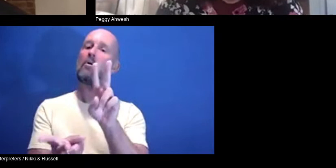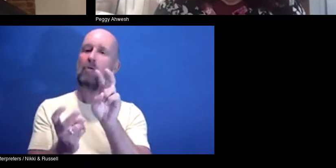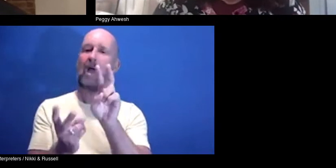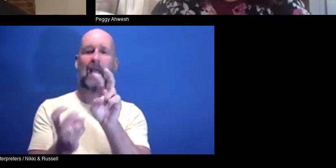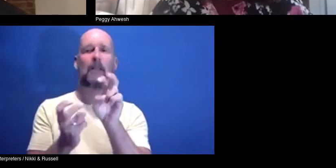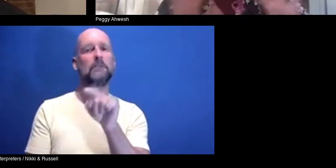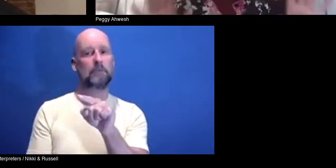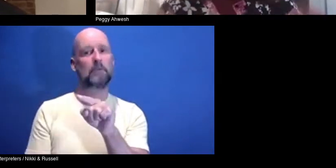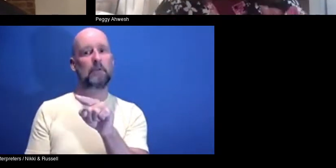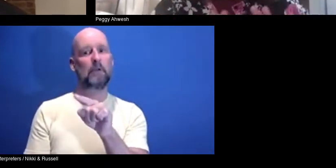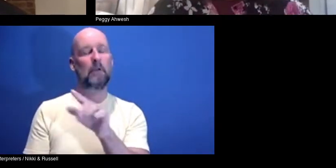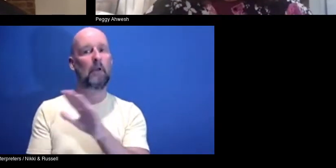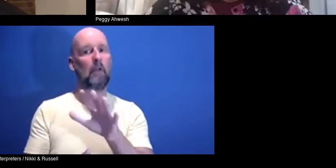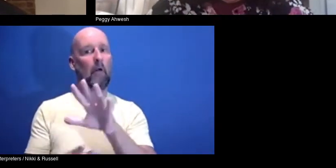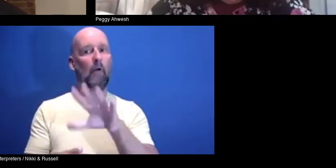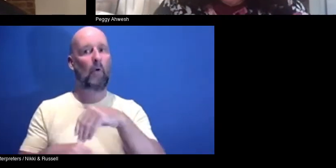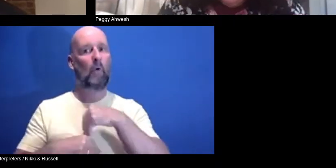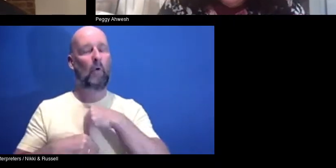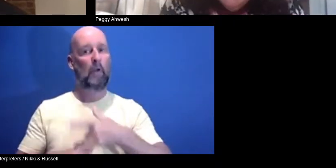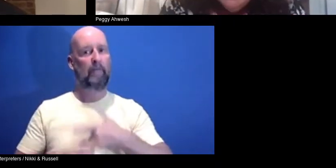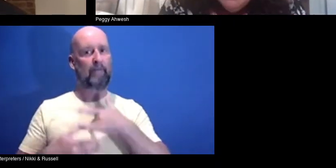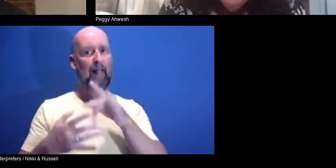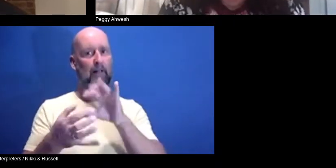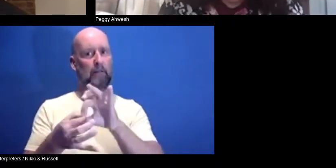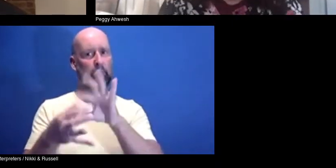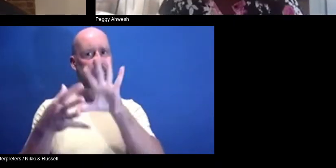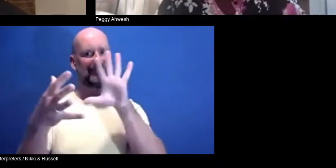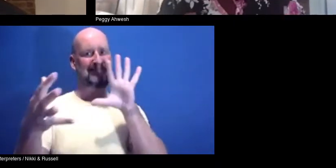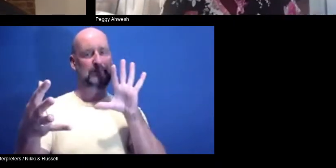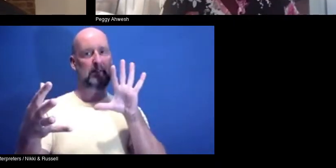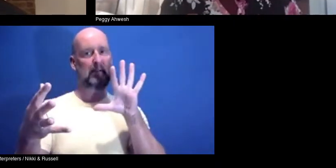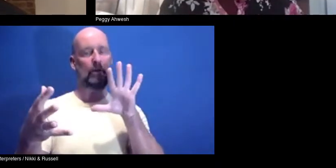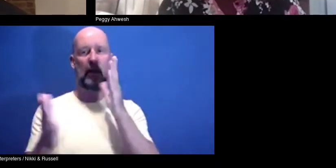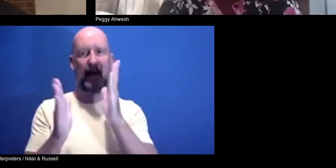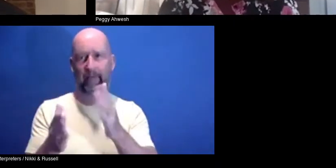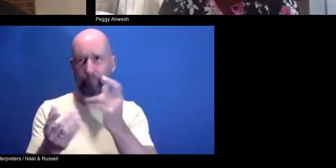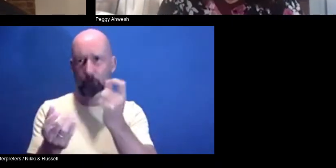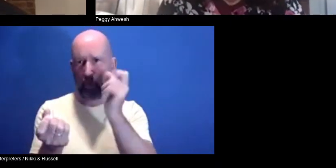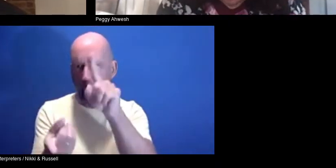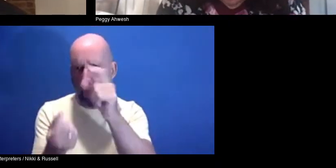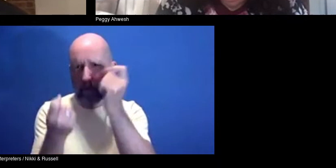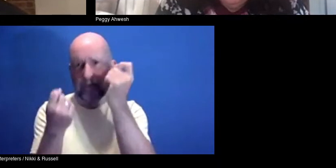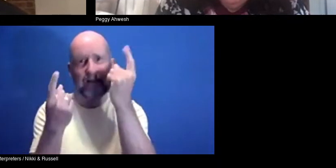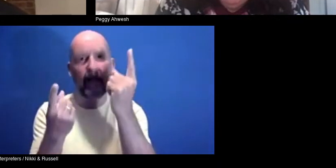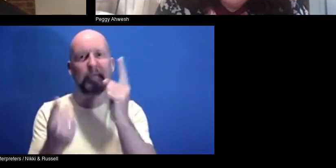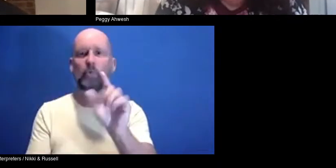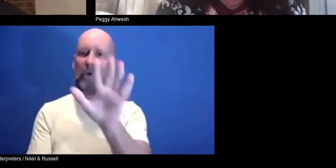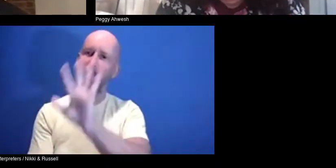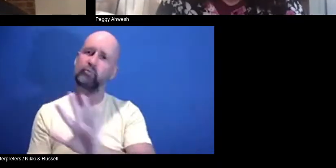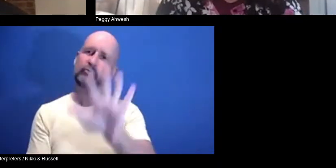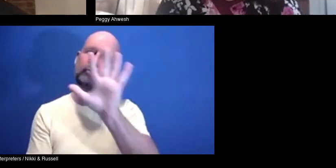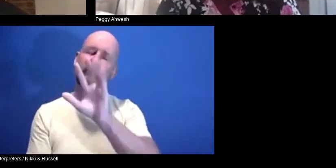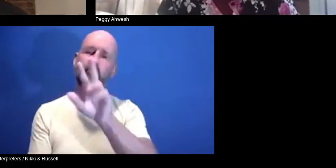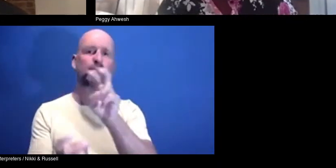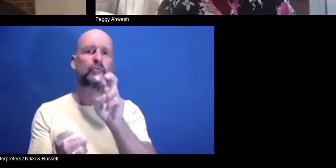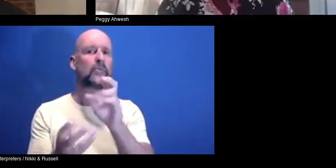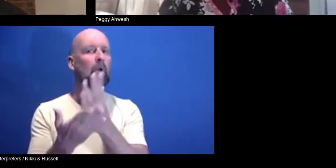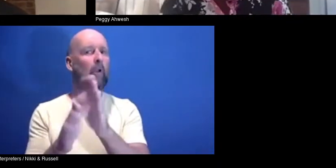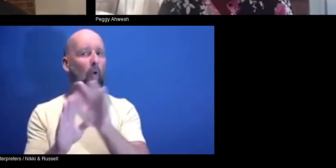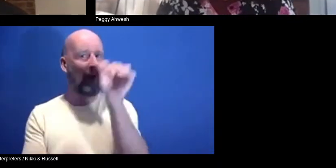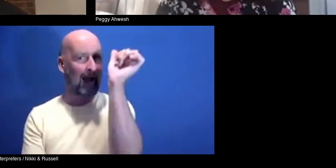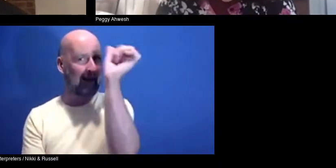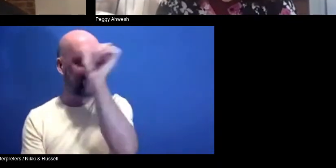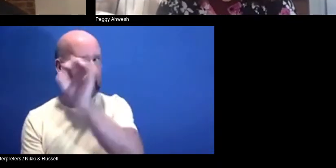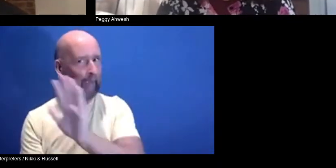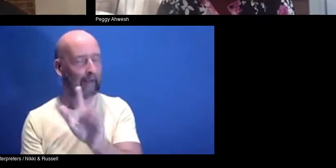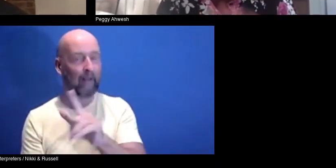was felt distant and to be understood in a more academic sense, or that the